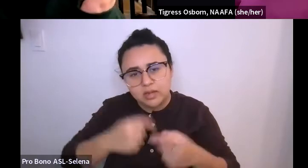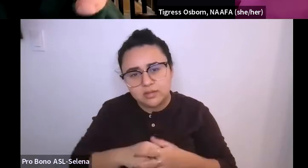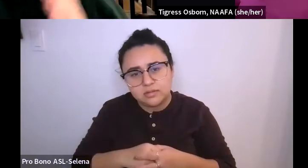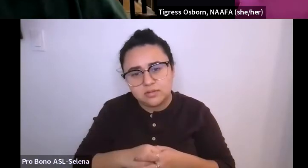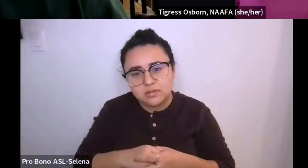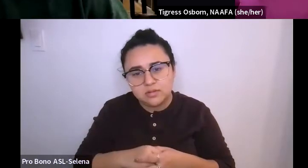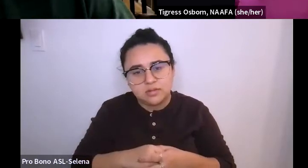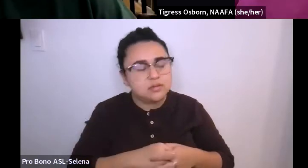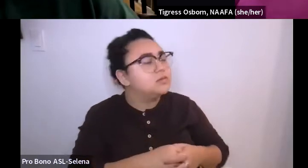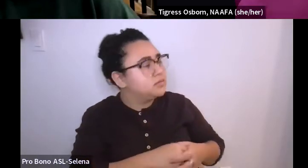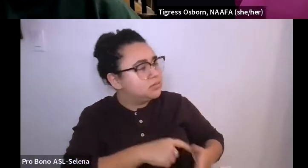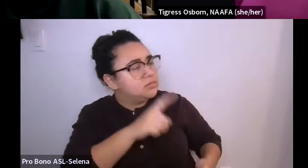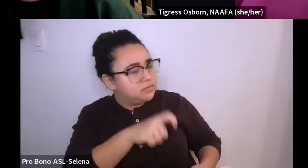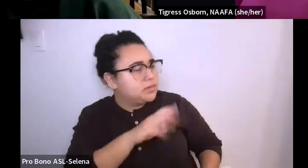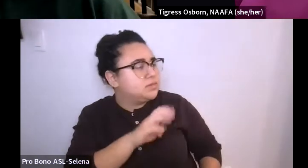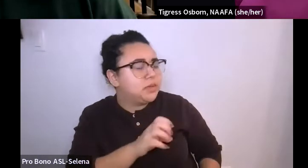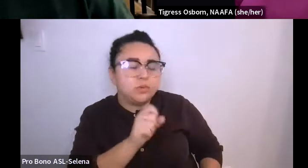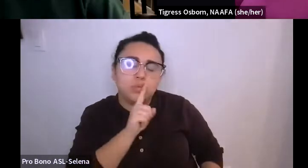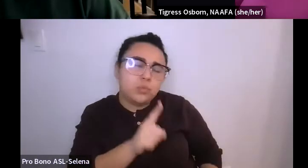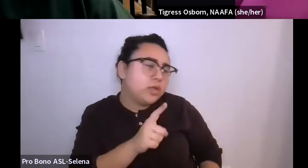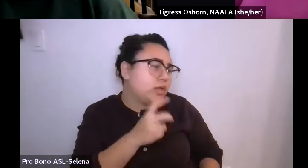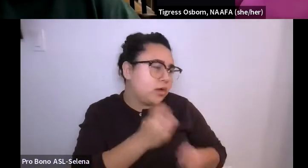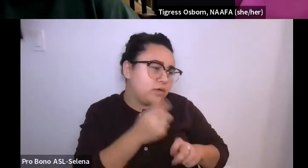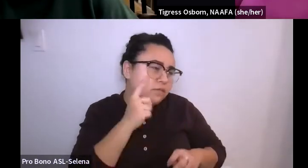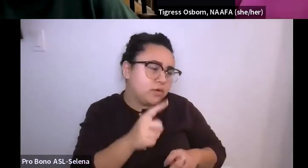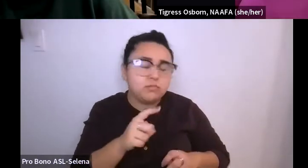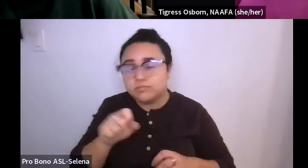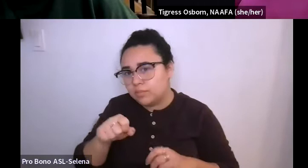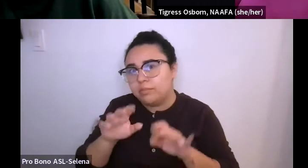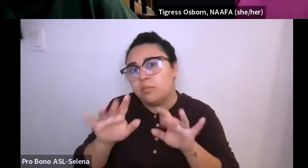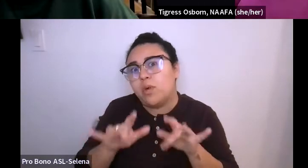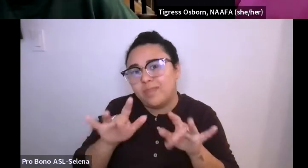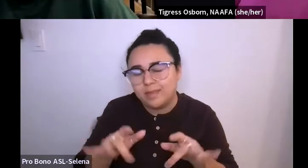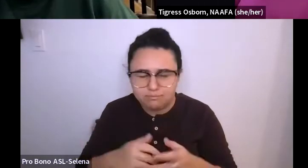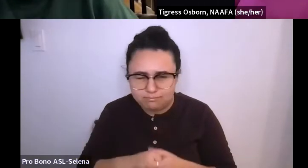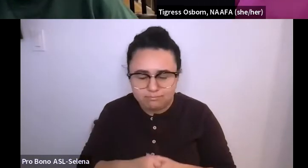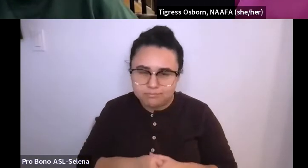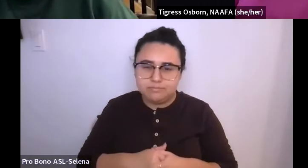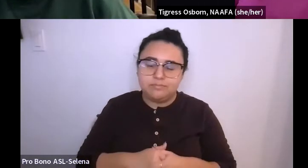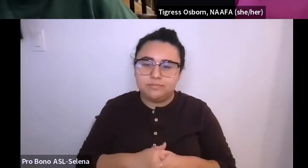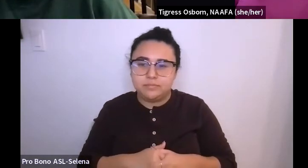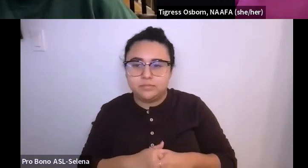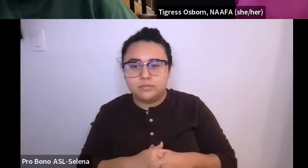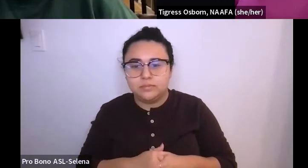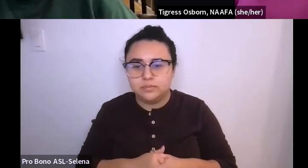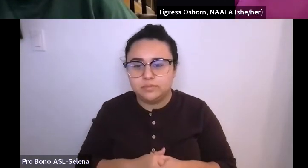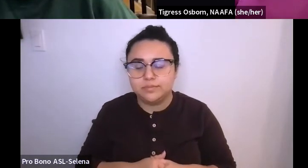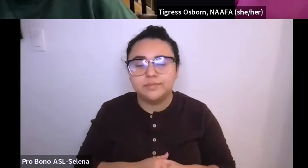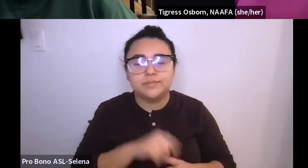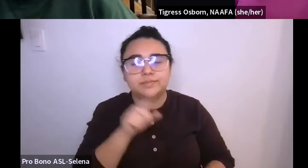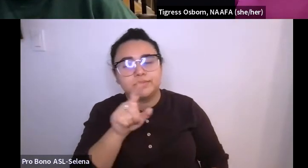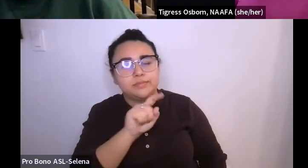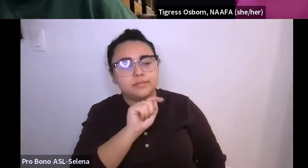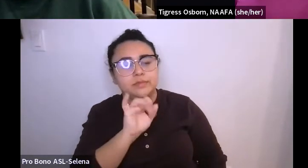That must be so hard for you. Yeah, poor thing. Do you find that that you